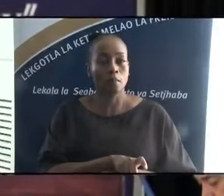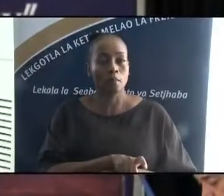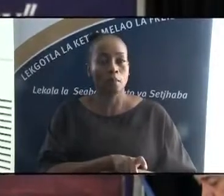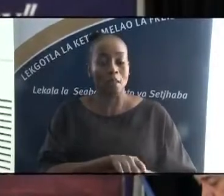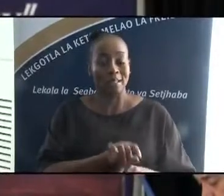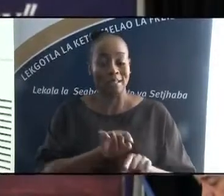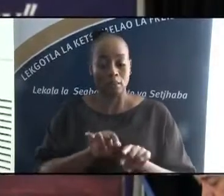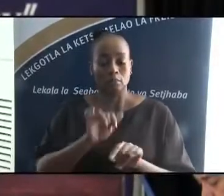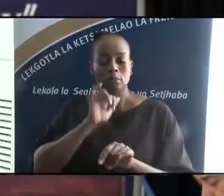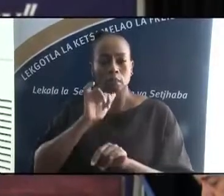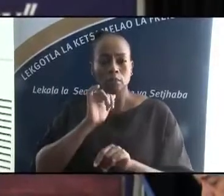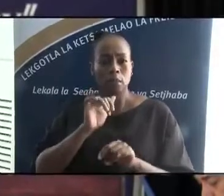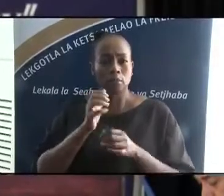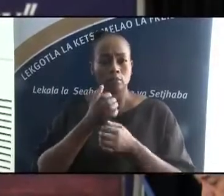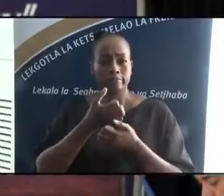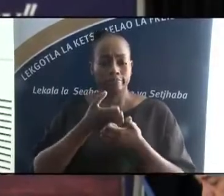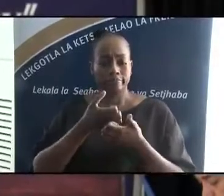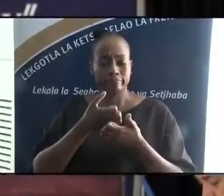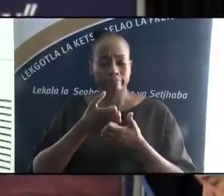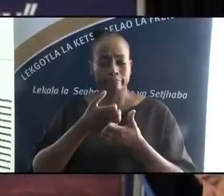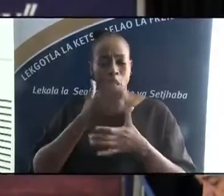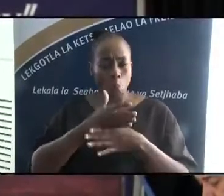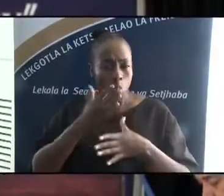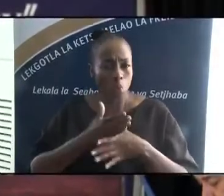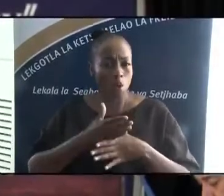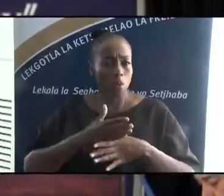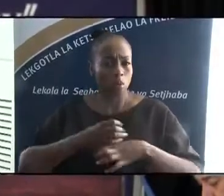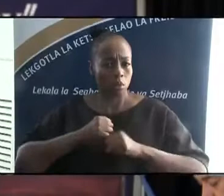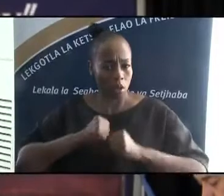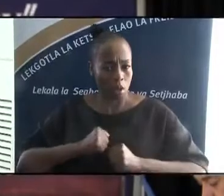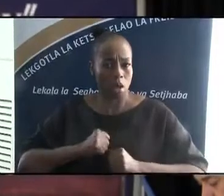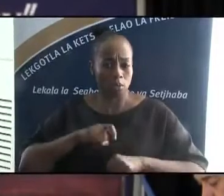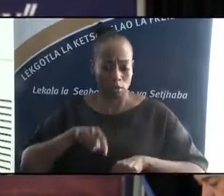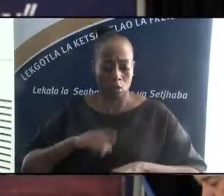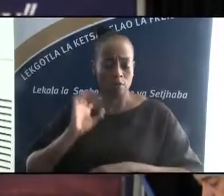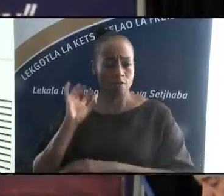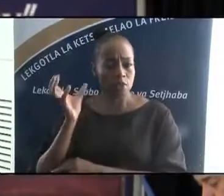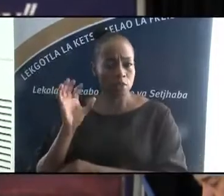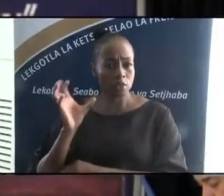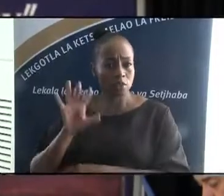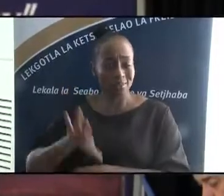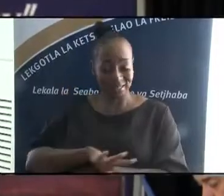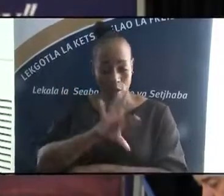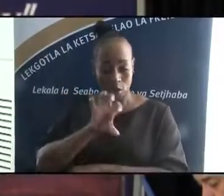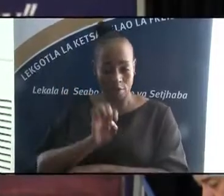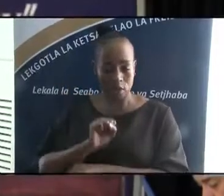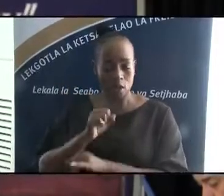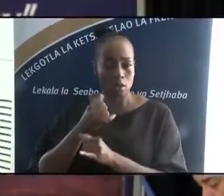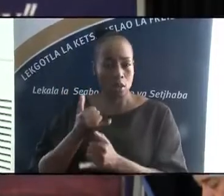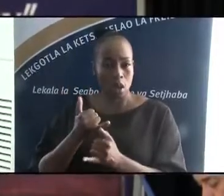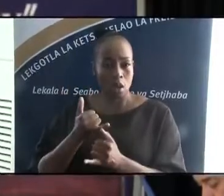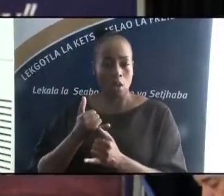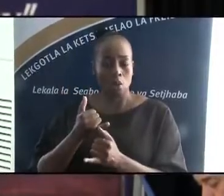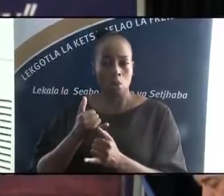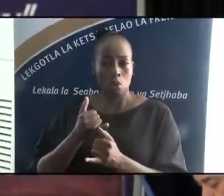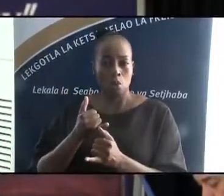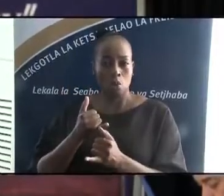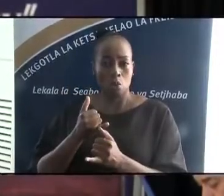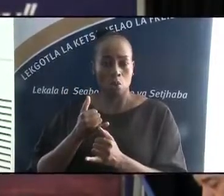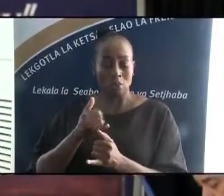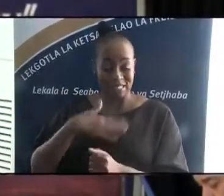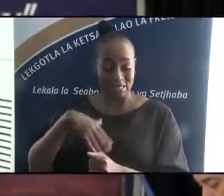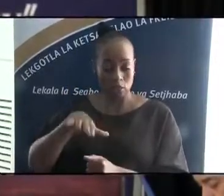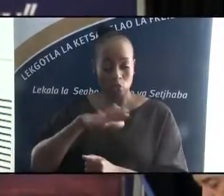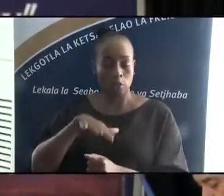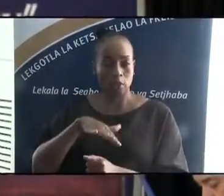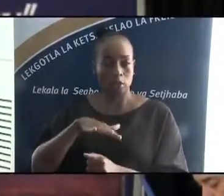macroeconomic conditions, labour and fiscal challenges that South Africa is facing, it is